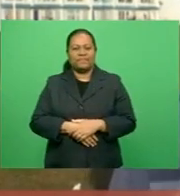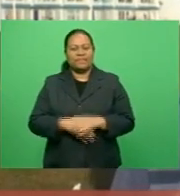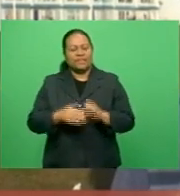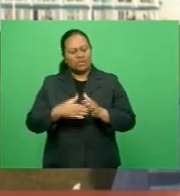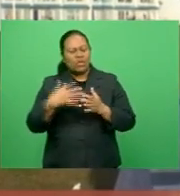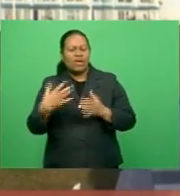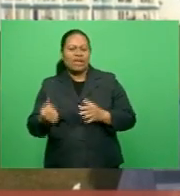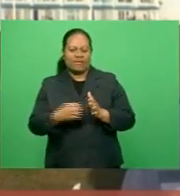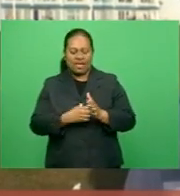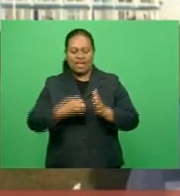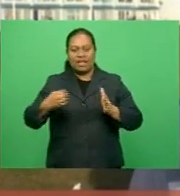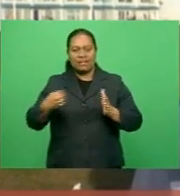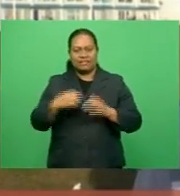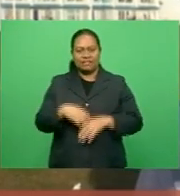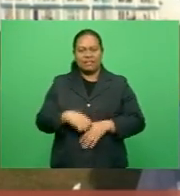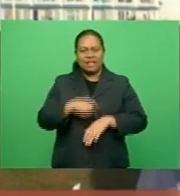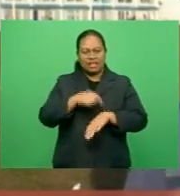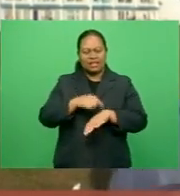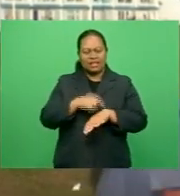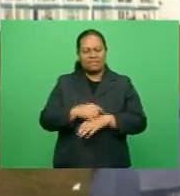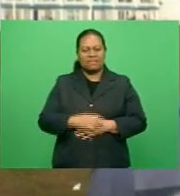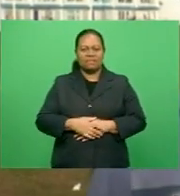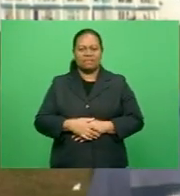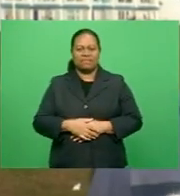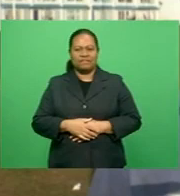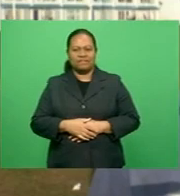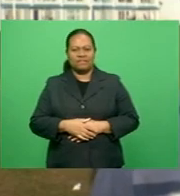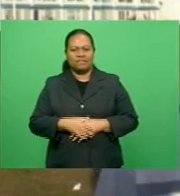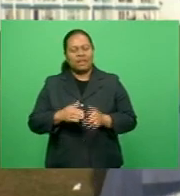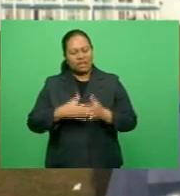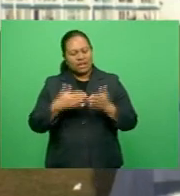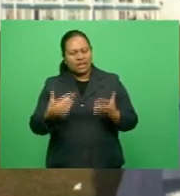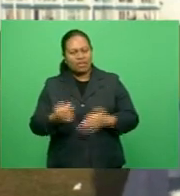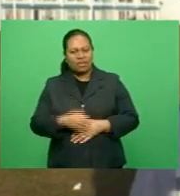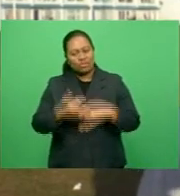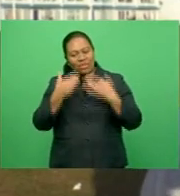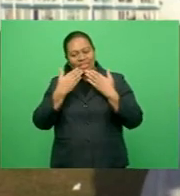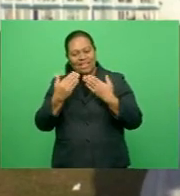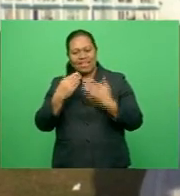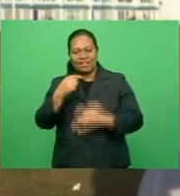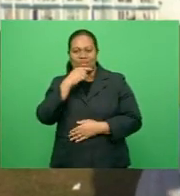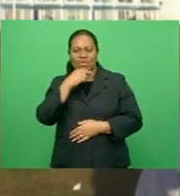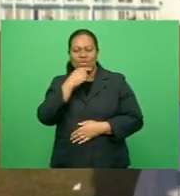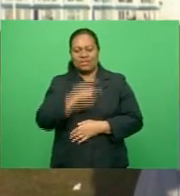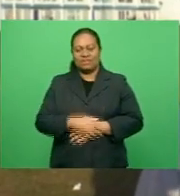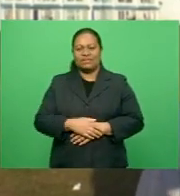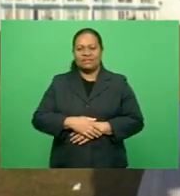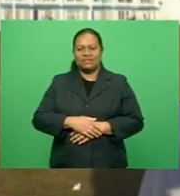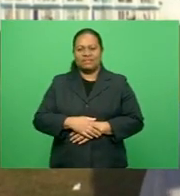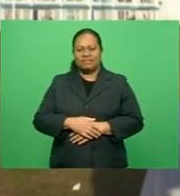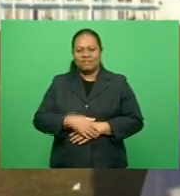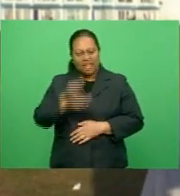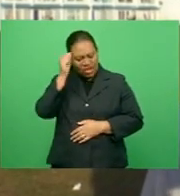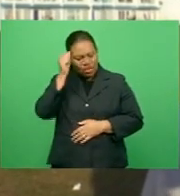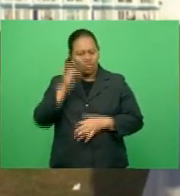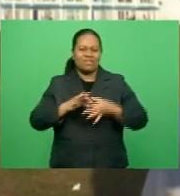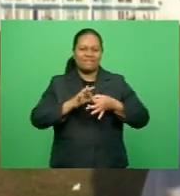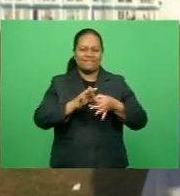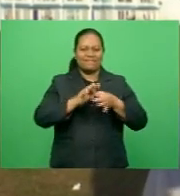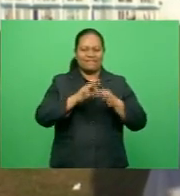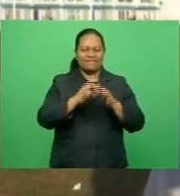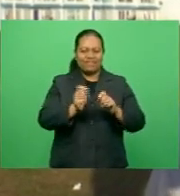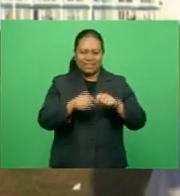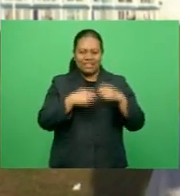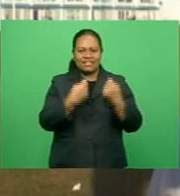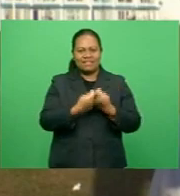time and the final against. But all in all, I would like to take my hats off to the boys for being there. It was a teamwork, and